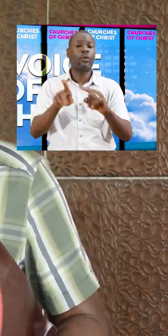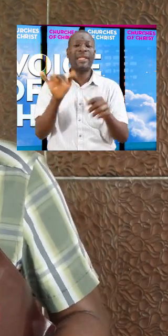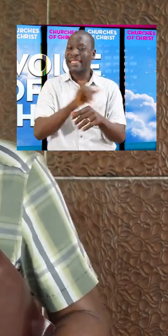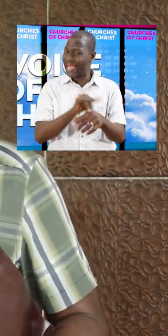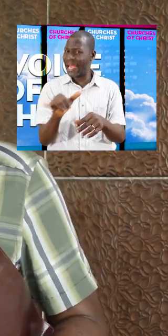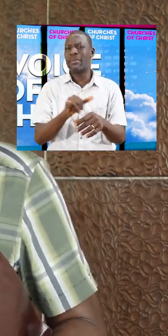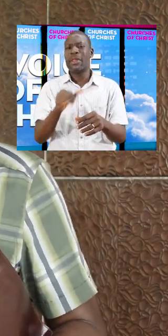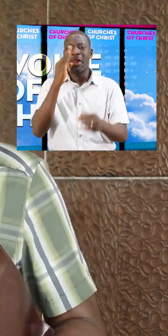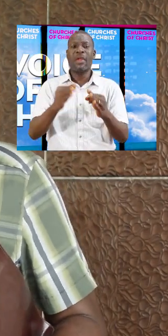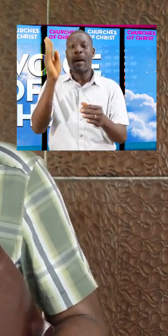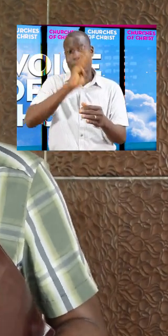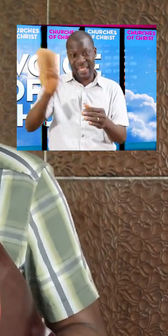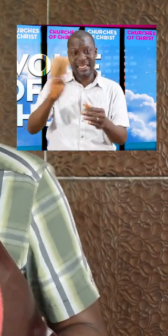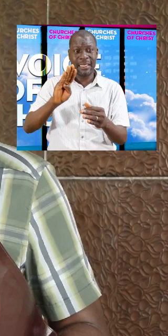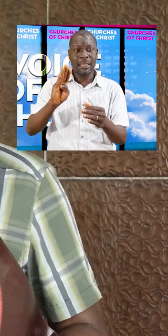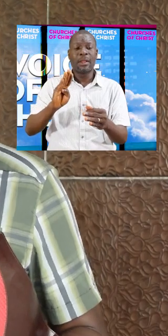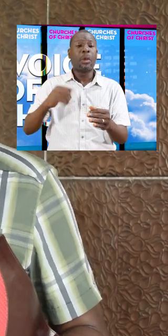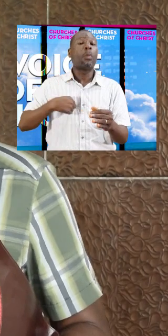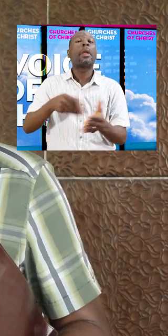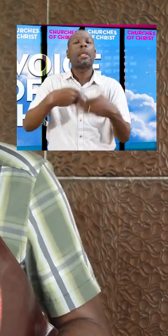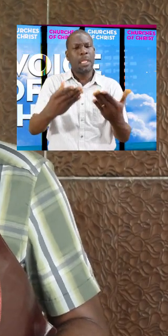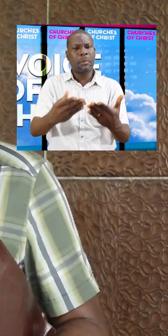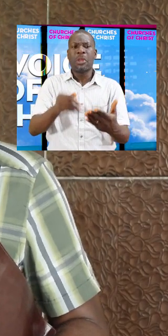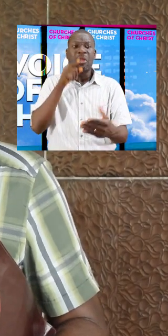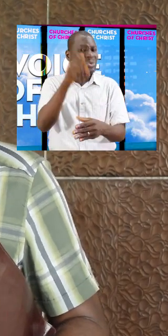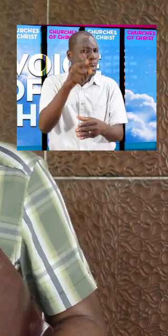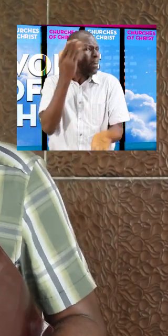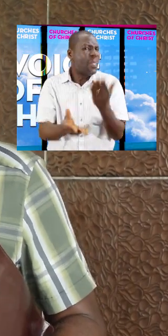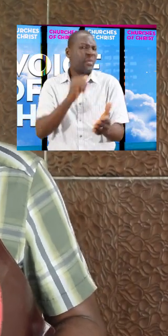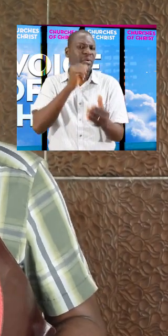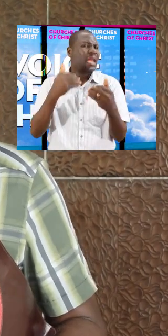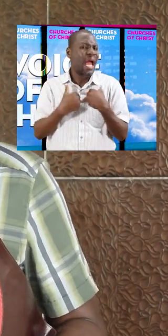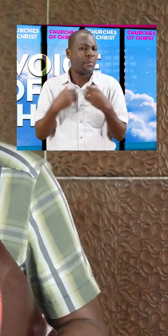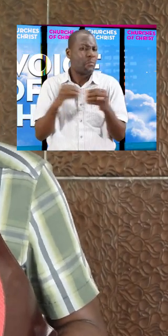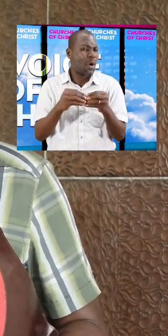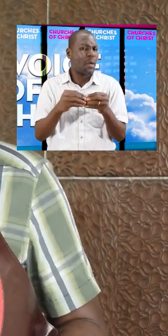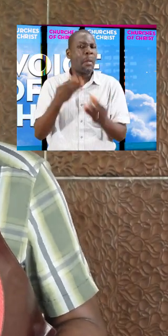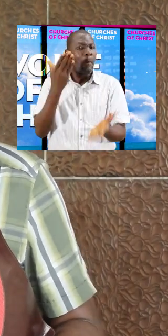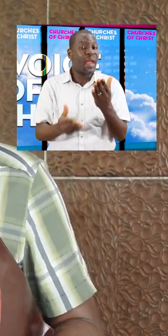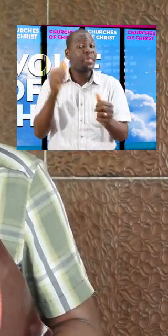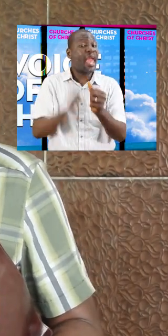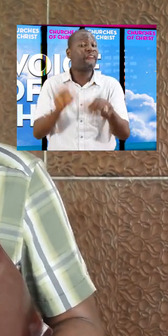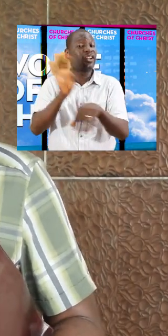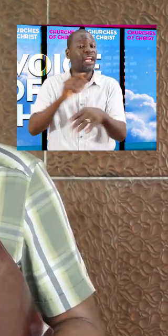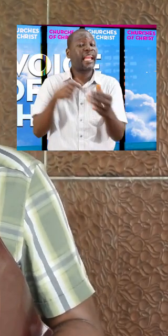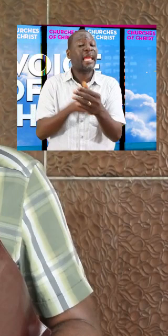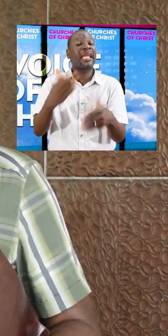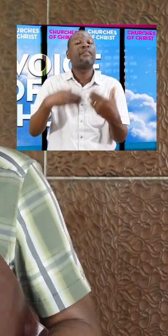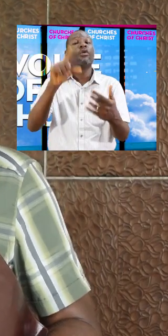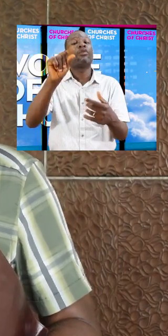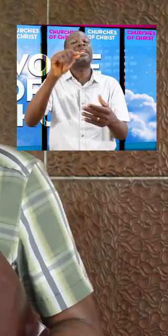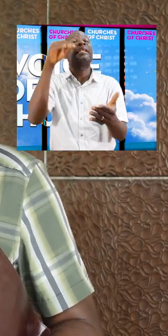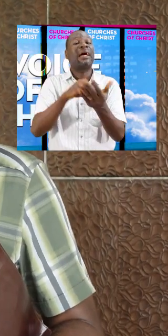1 billion o gana series na ye ye mai na untumi ma asore wo gana so bia so wo ma even 20,000 gana series